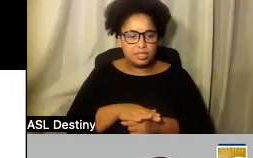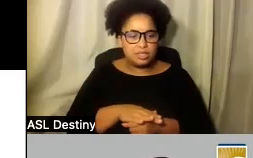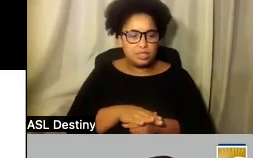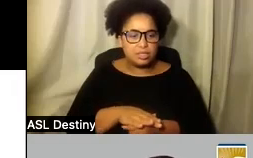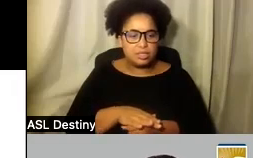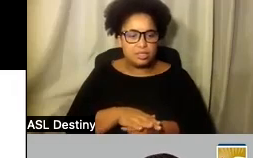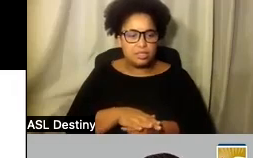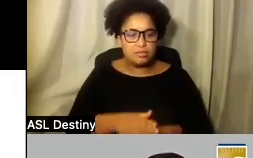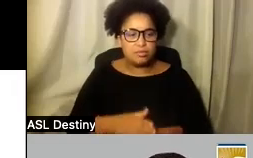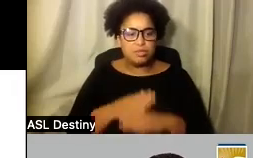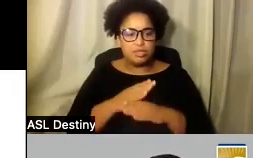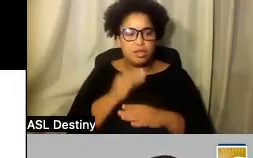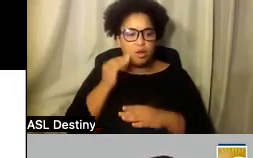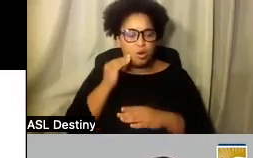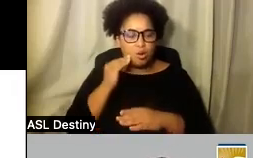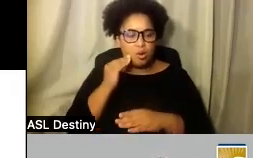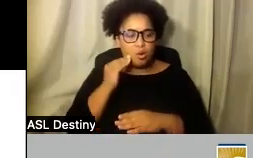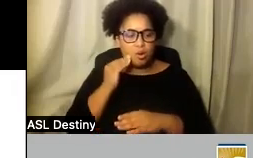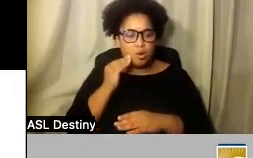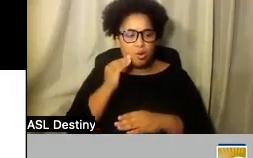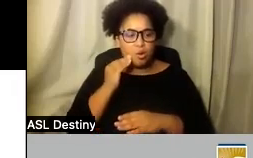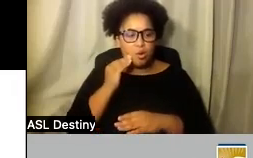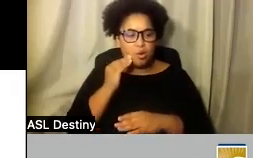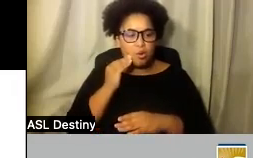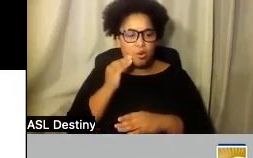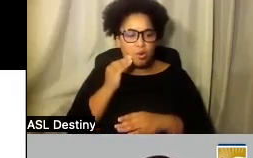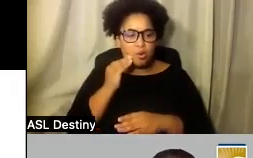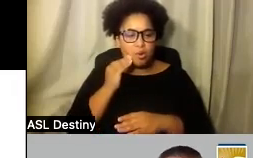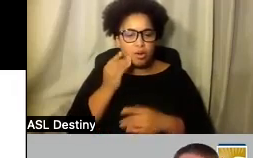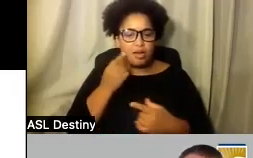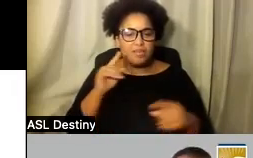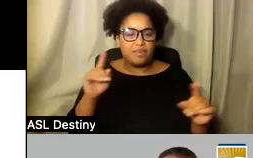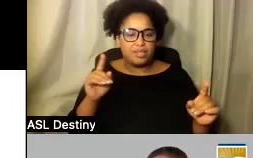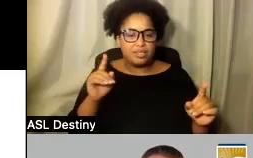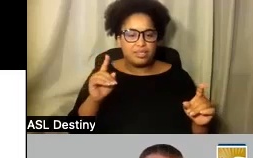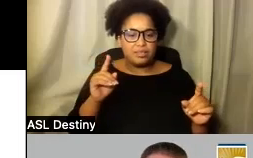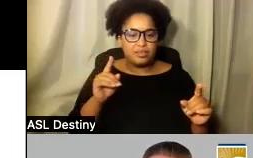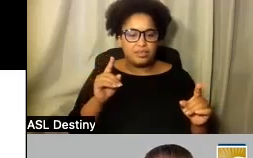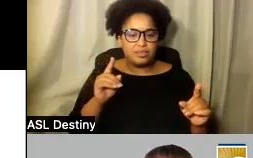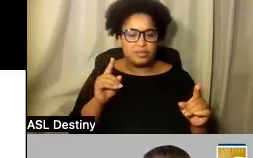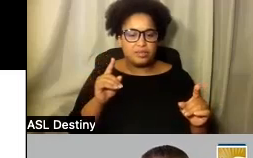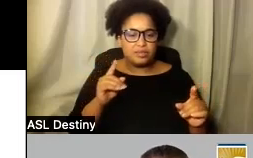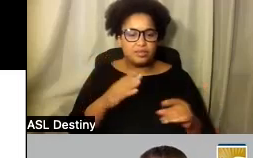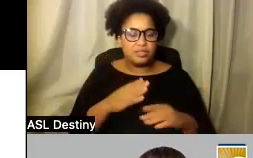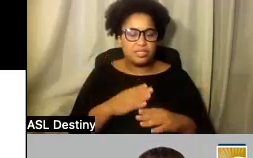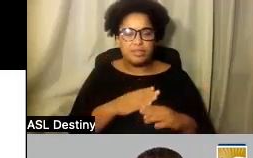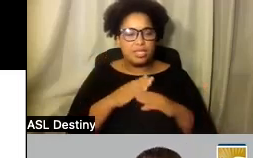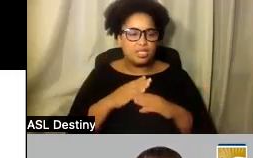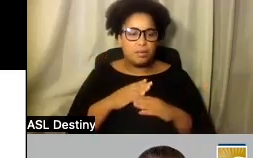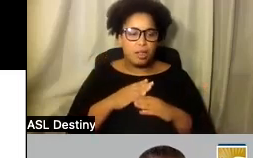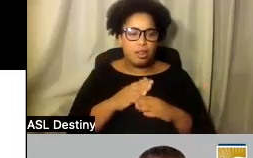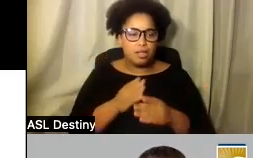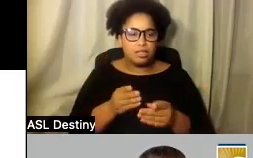that's protected that home, saved that home. That's what an effective defensible space